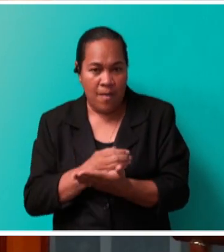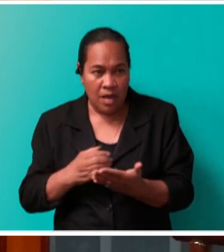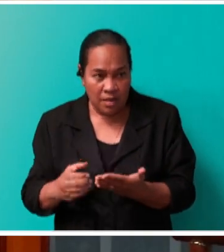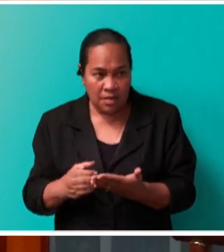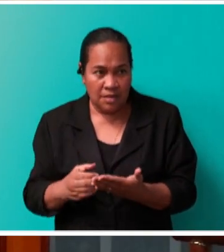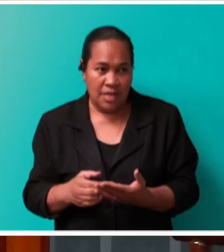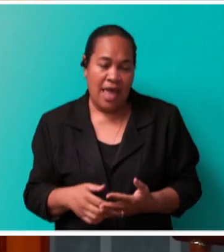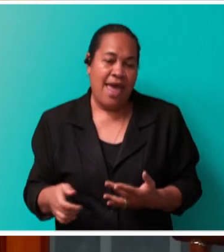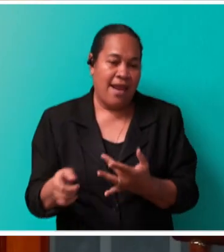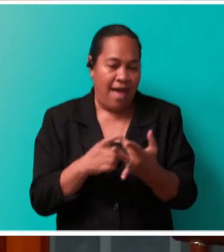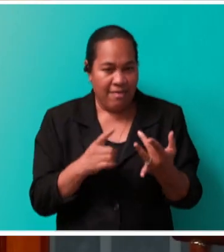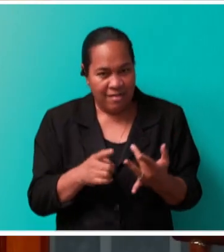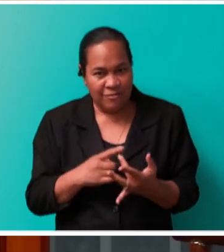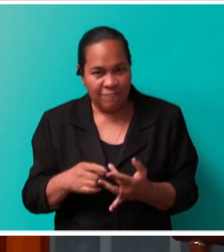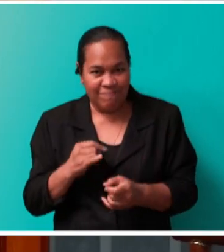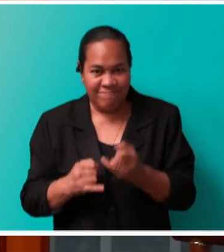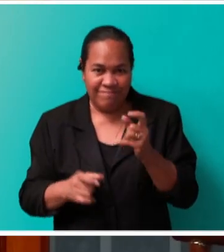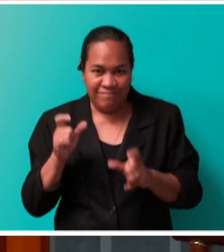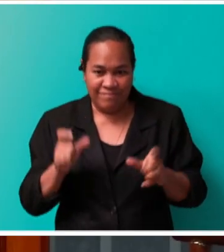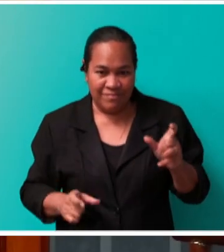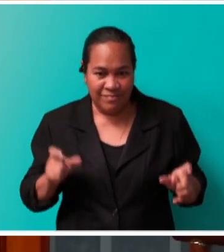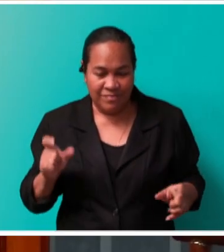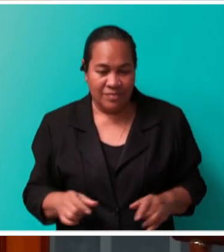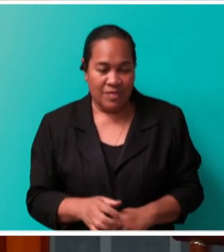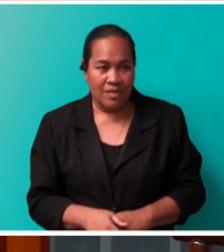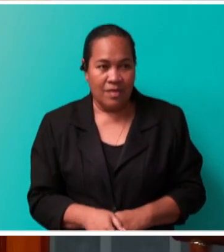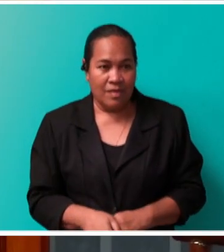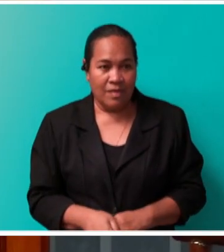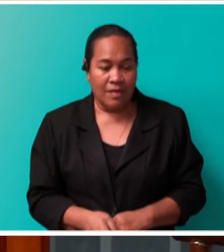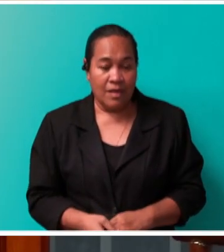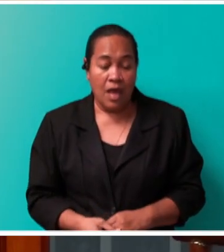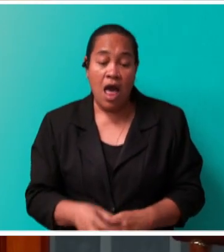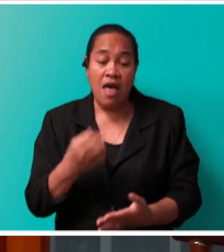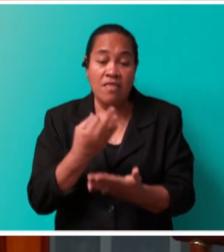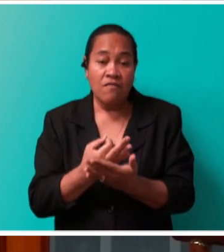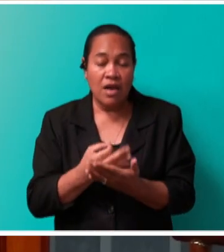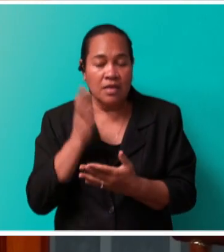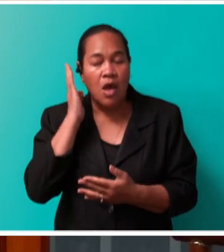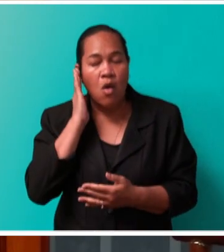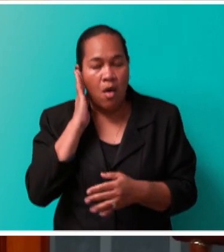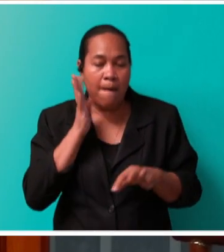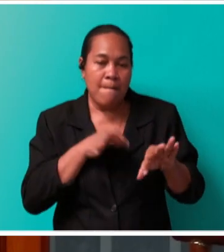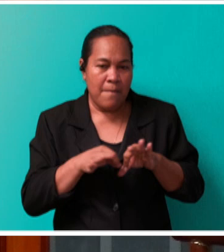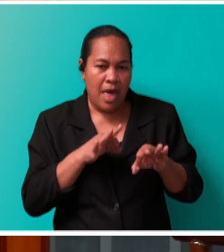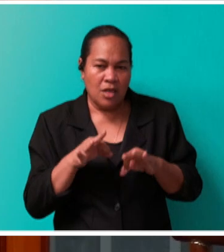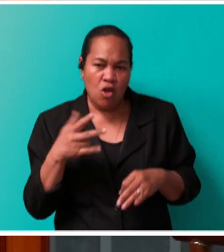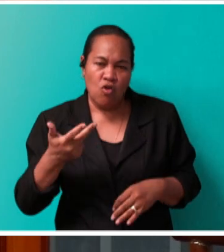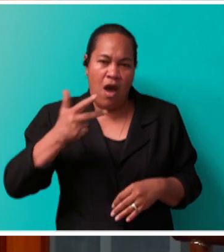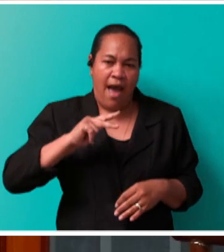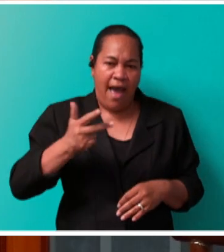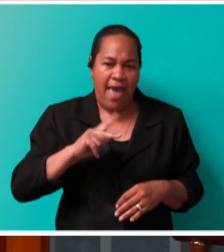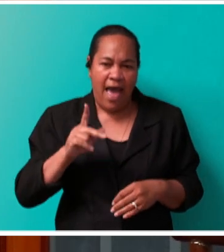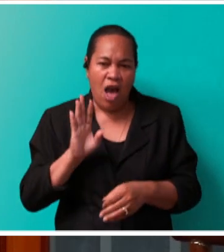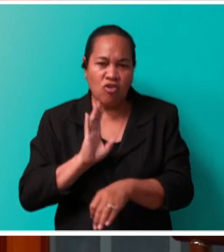and the unions. The fund intends to appoint a consultancy firm through a competitive process to